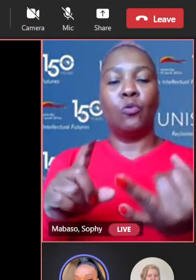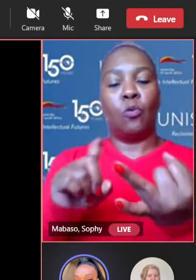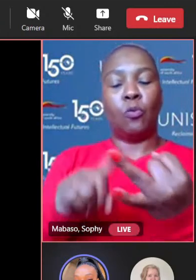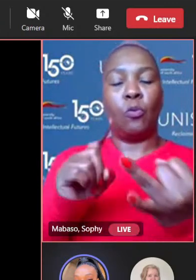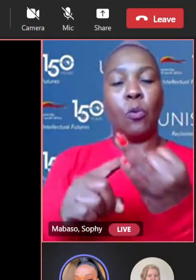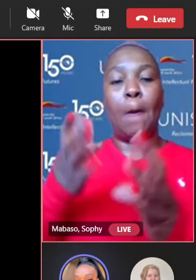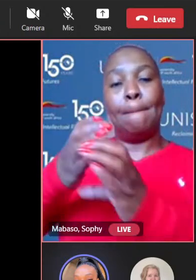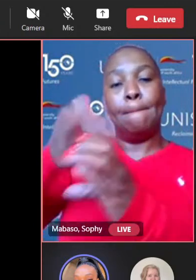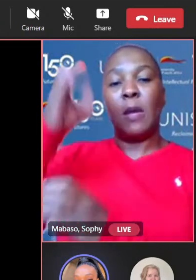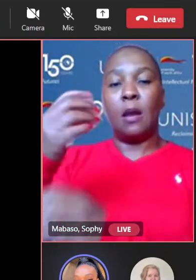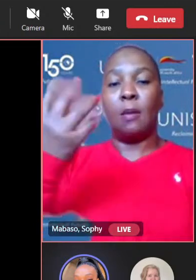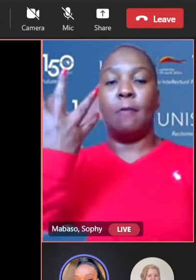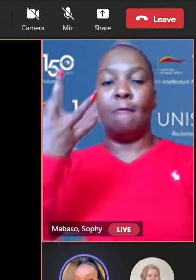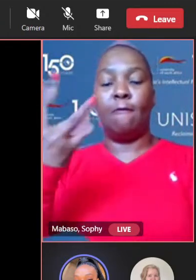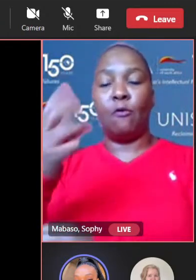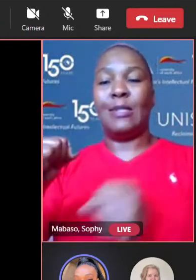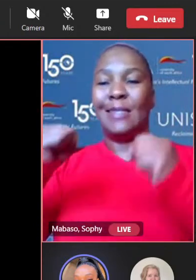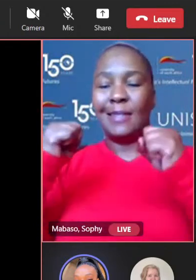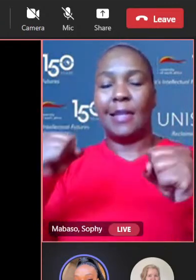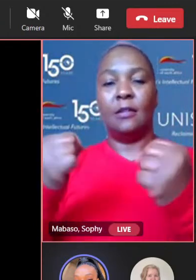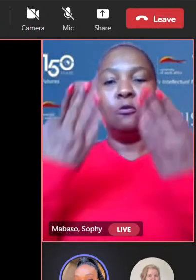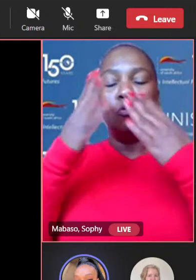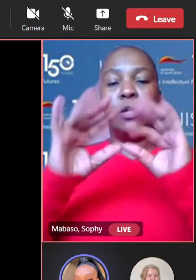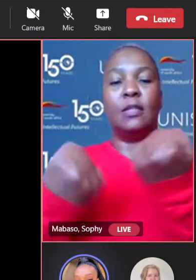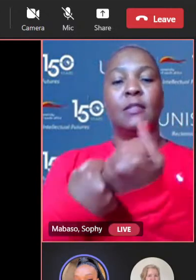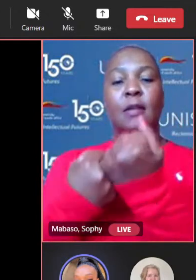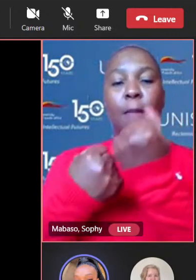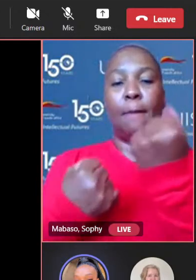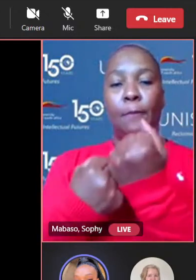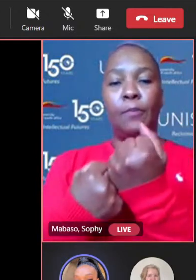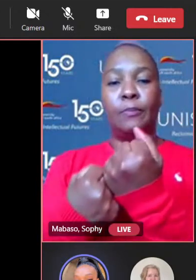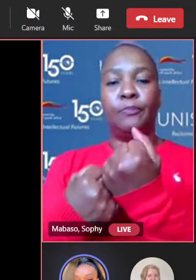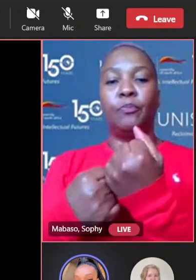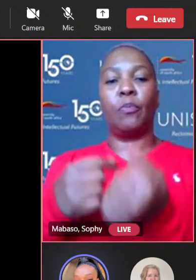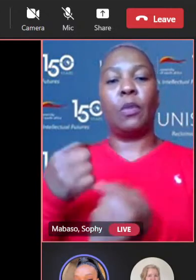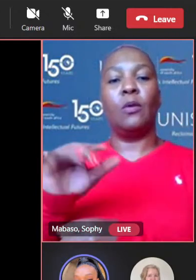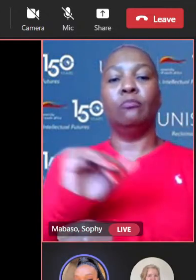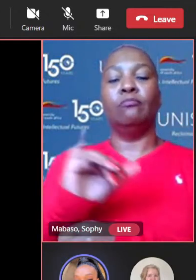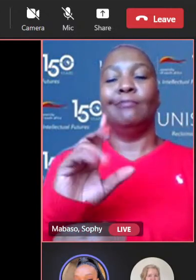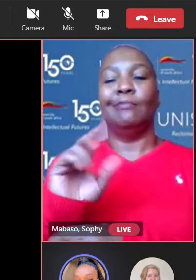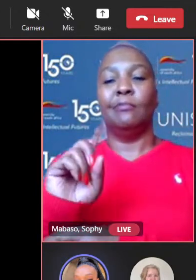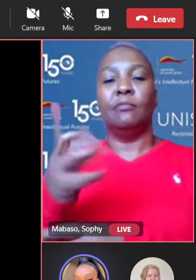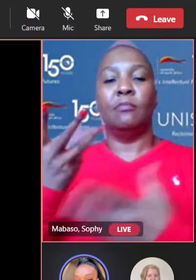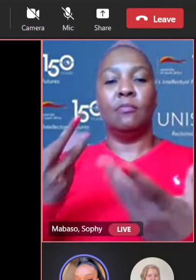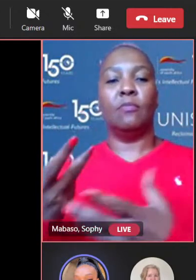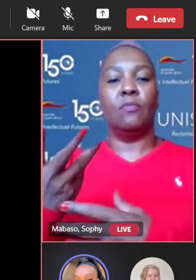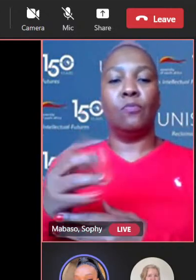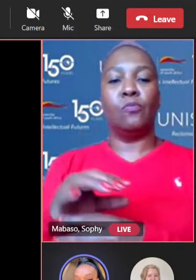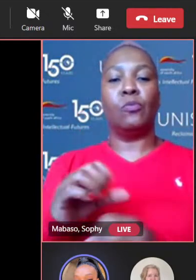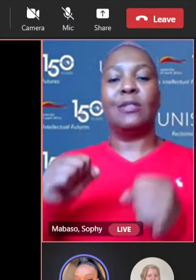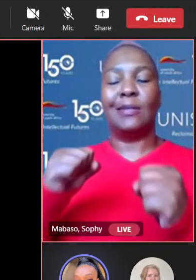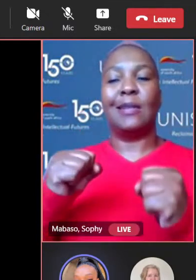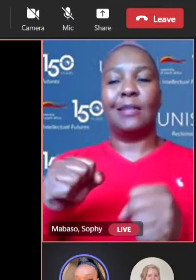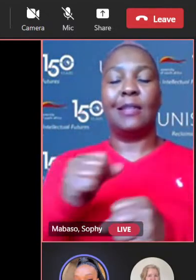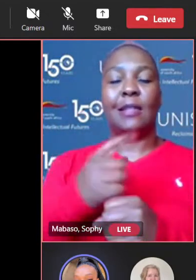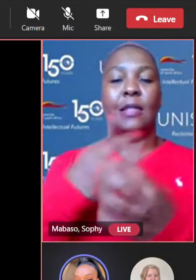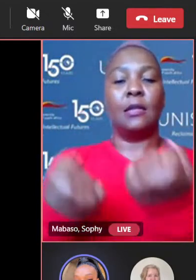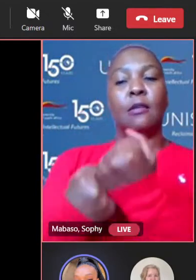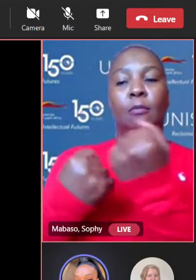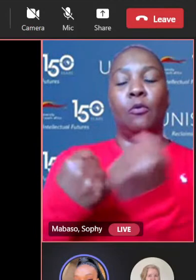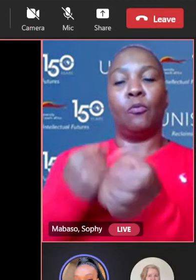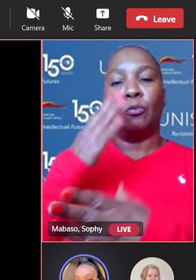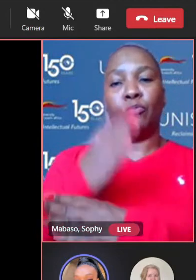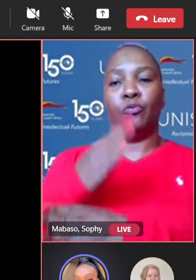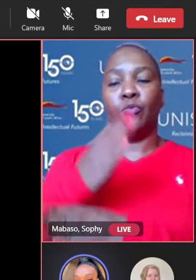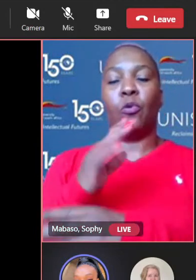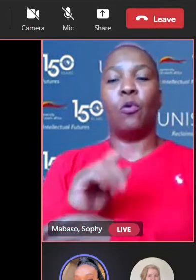strengthening student support services, which we strengthen the support to ensure that all students in